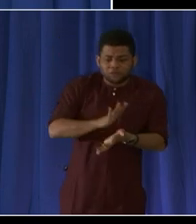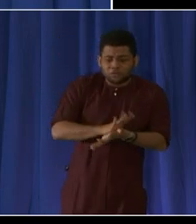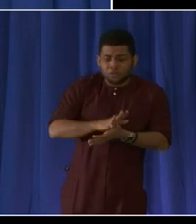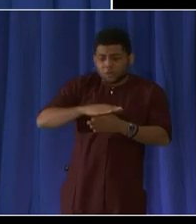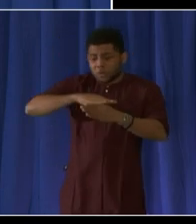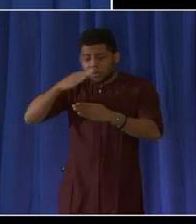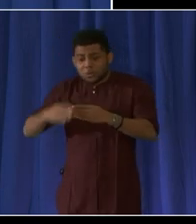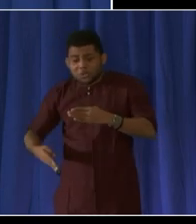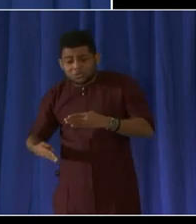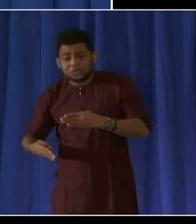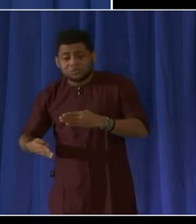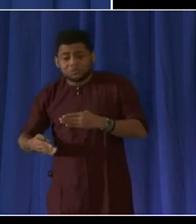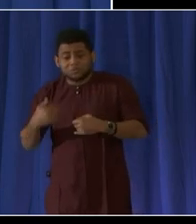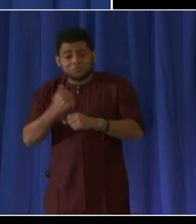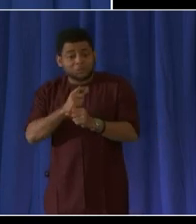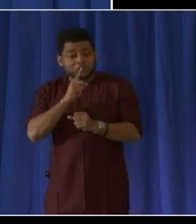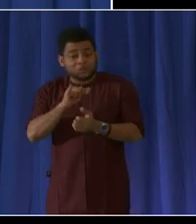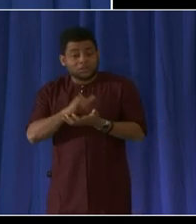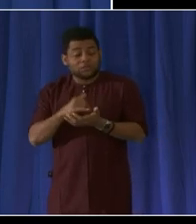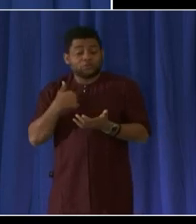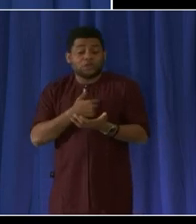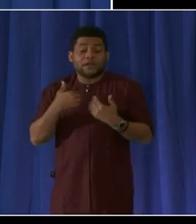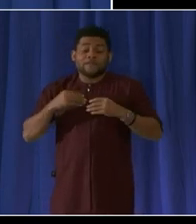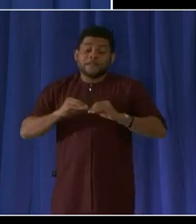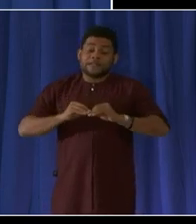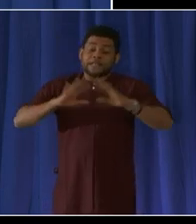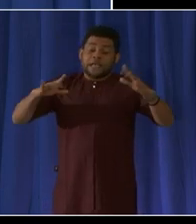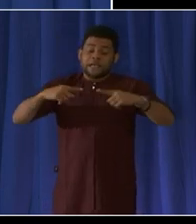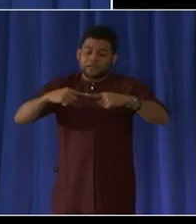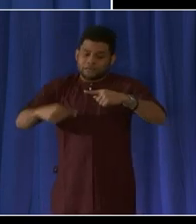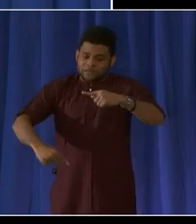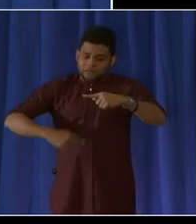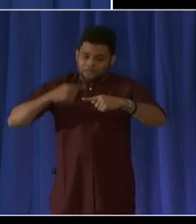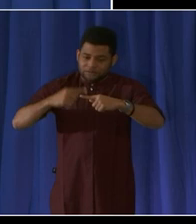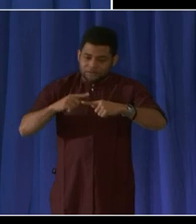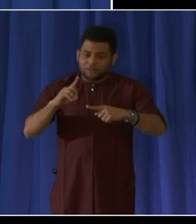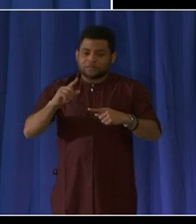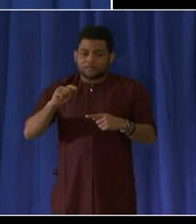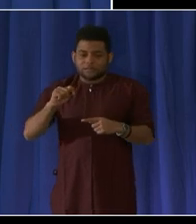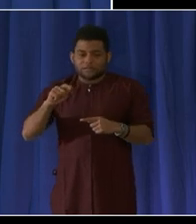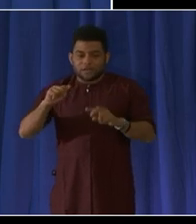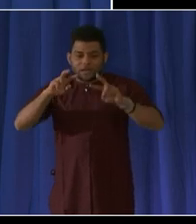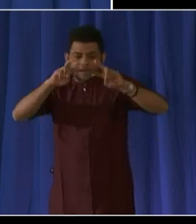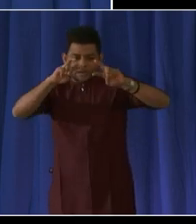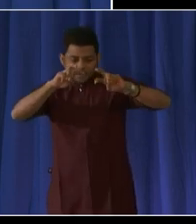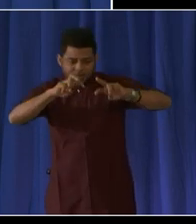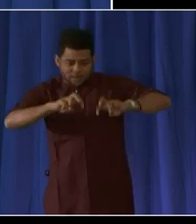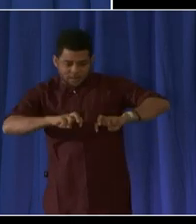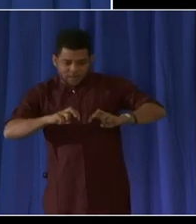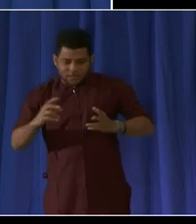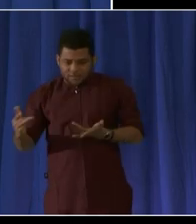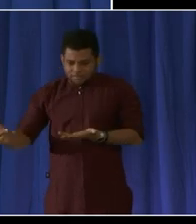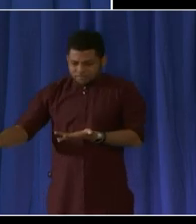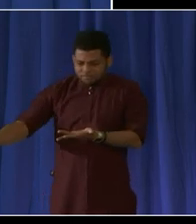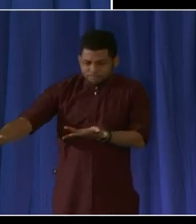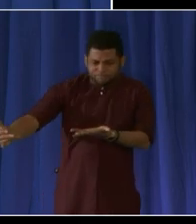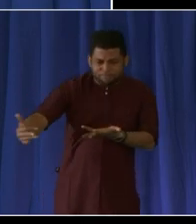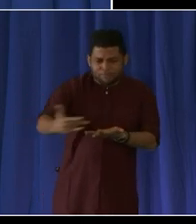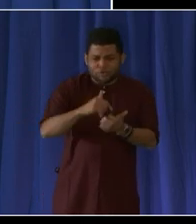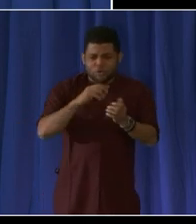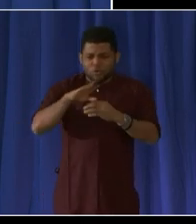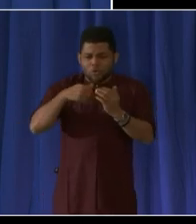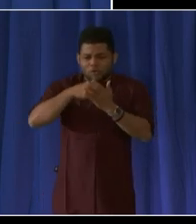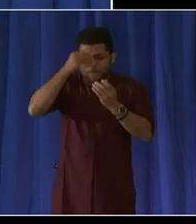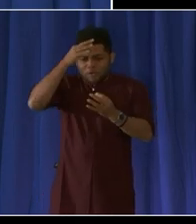weekends, and then ensuring that we have a clear cycle of data analysis, that we're collecting information on student mastery